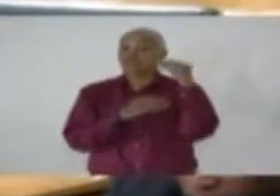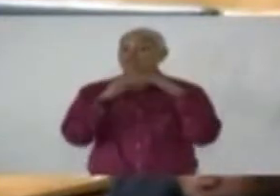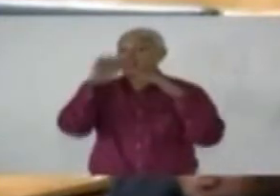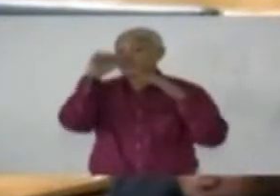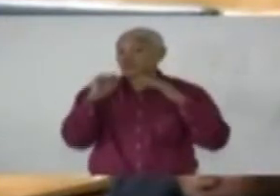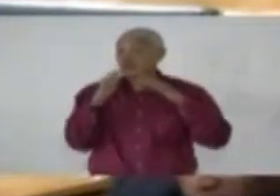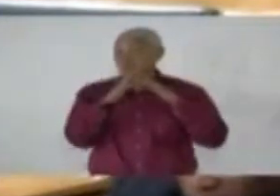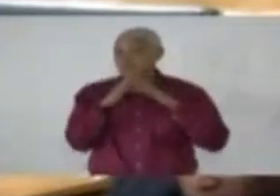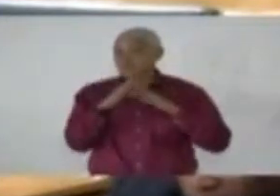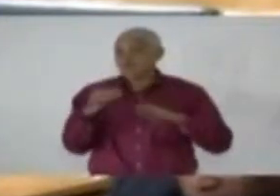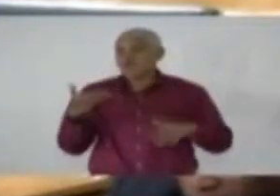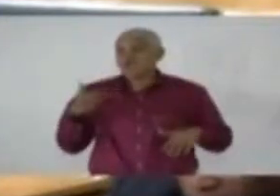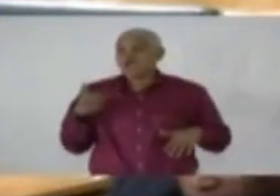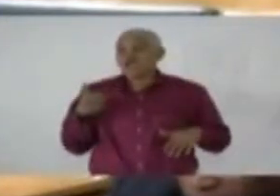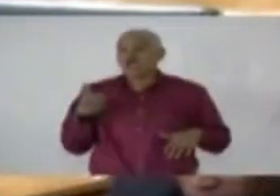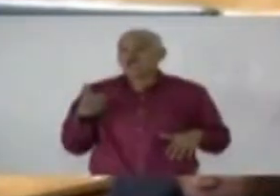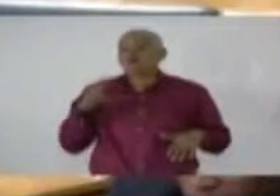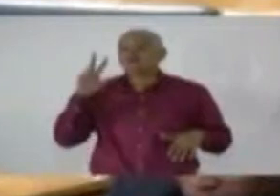America, has